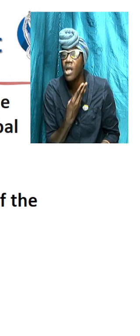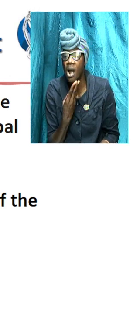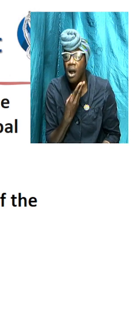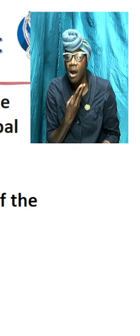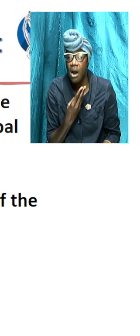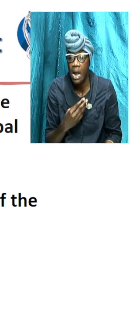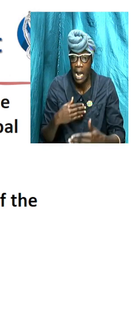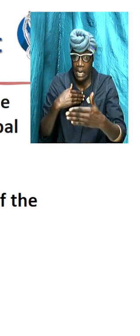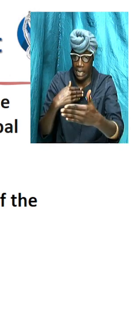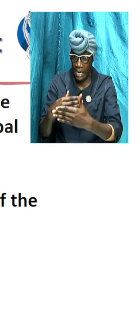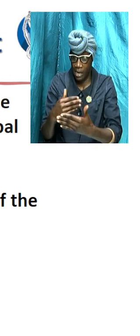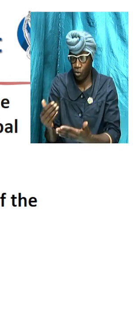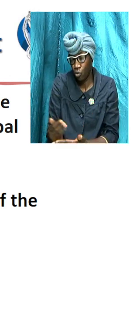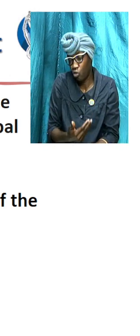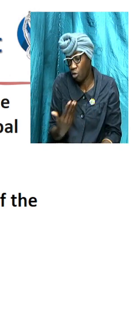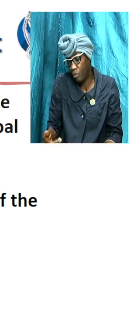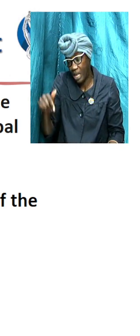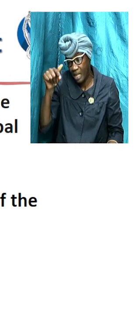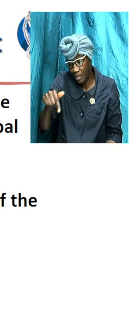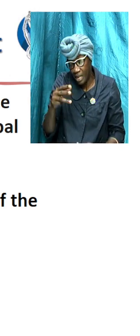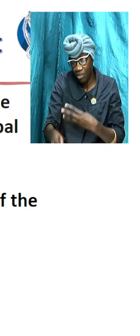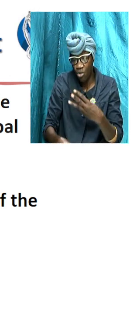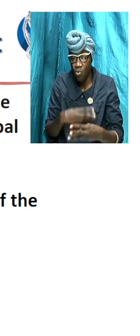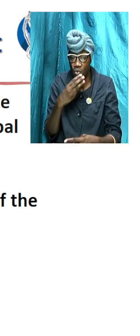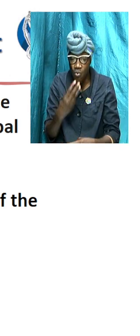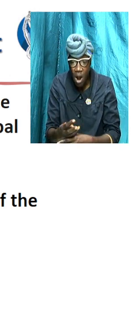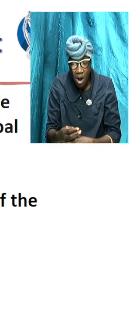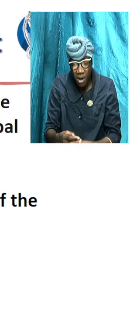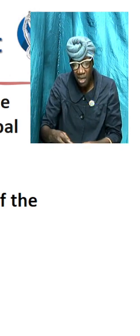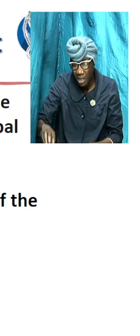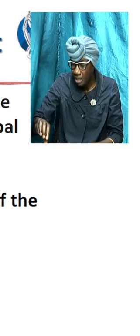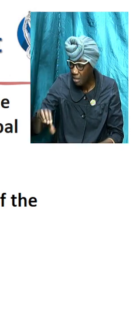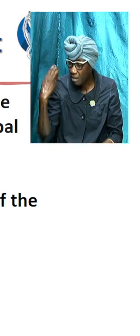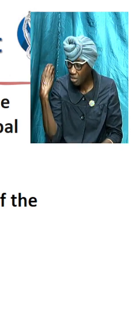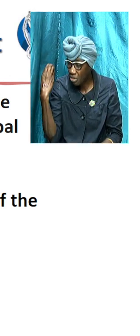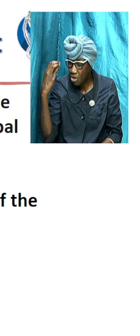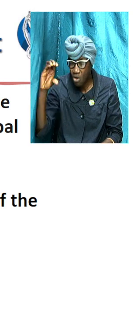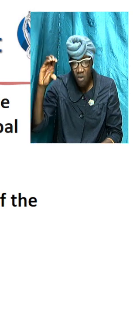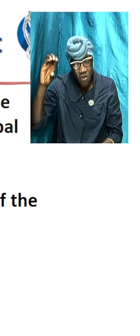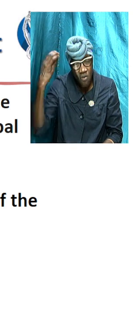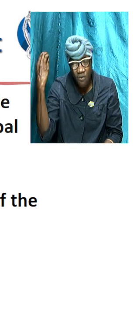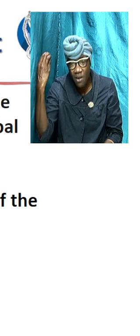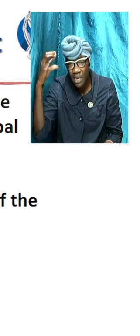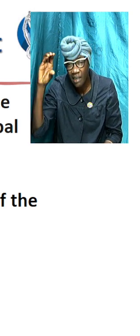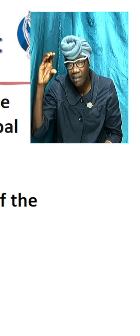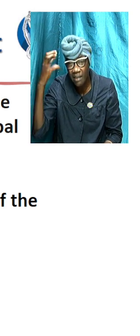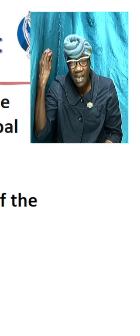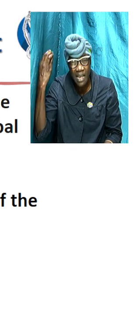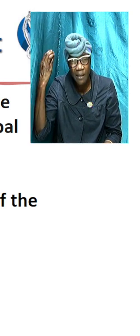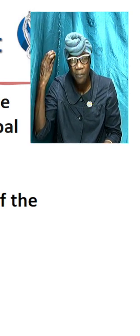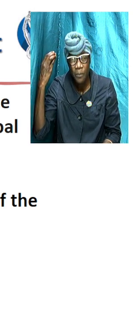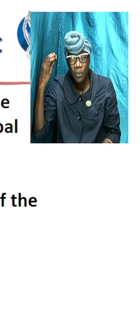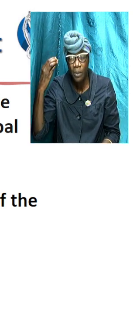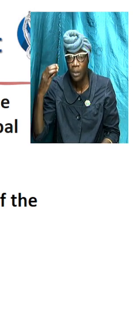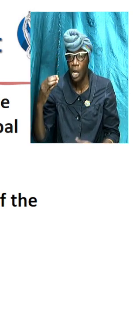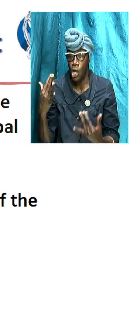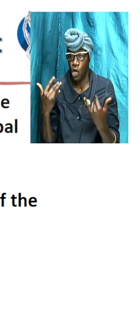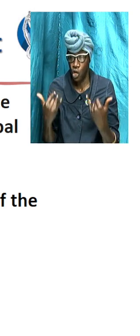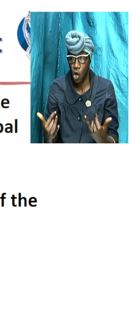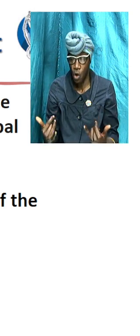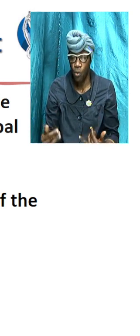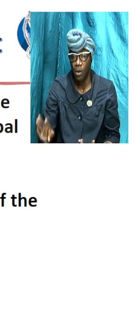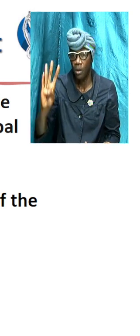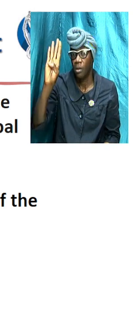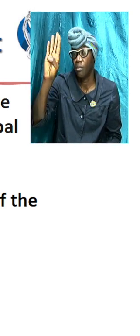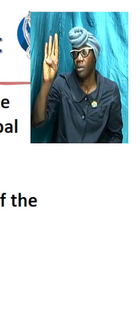world, amen, is becoming crazy and crazier, amen. You can remember, it doesn't even come to mind right now, Brexit, that happened a few